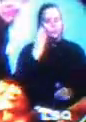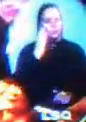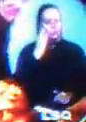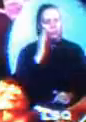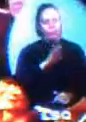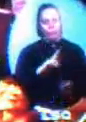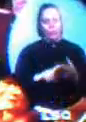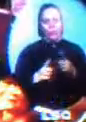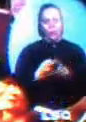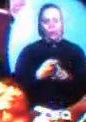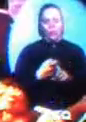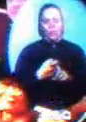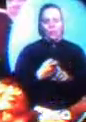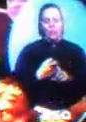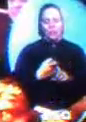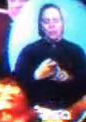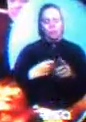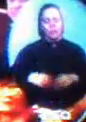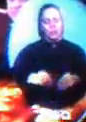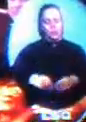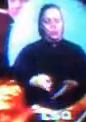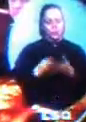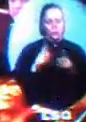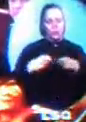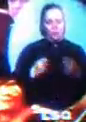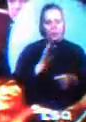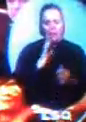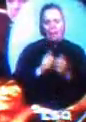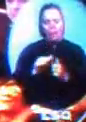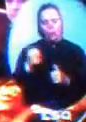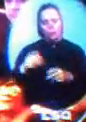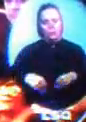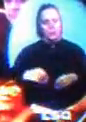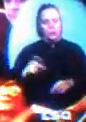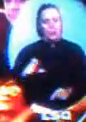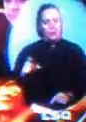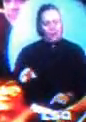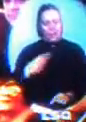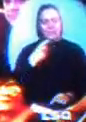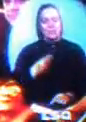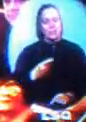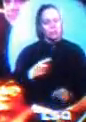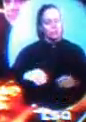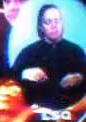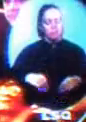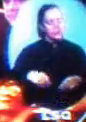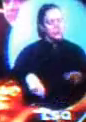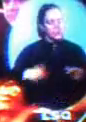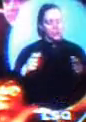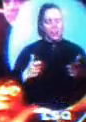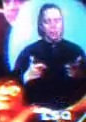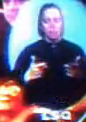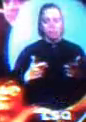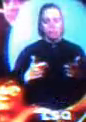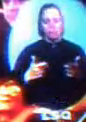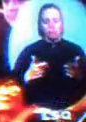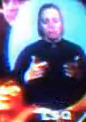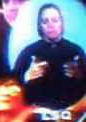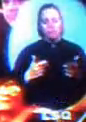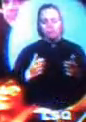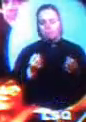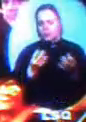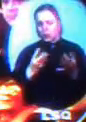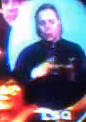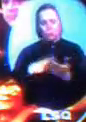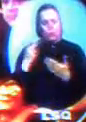Mr. Speaker, we know very well that our department